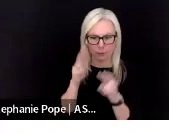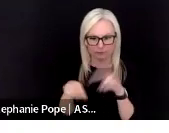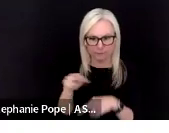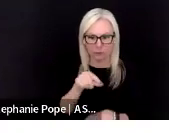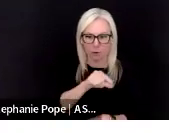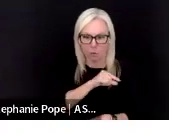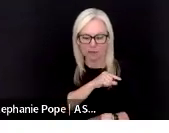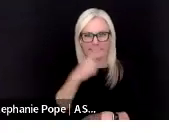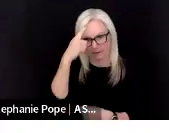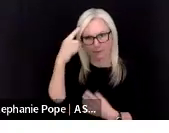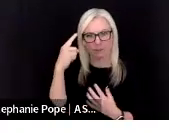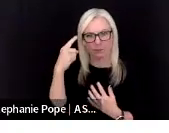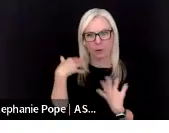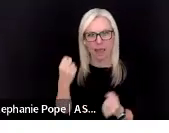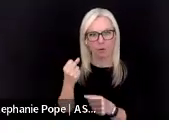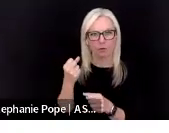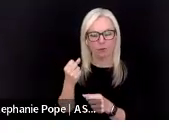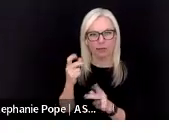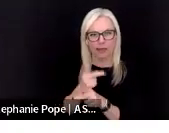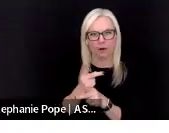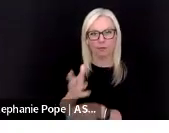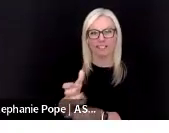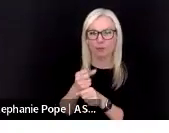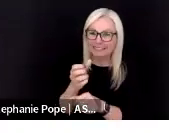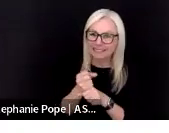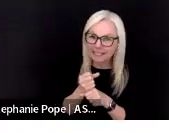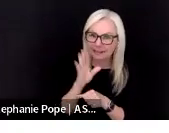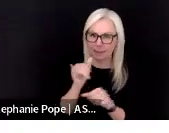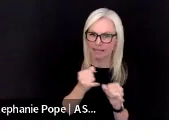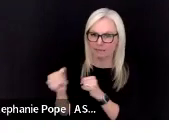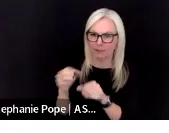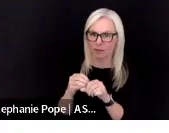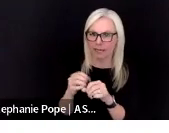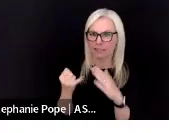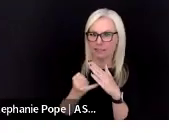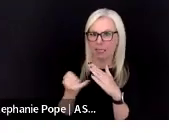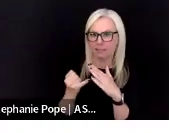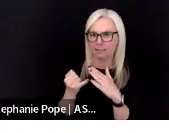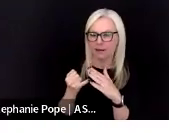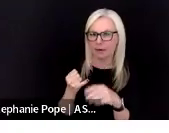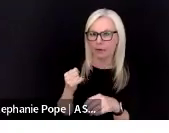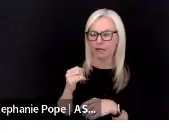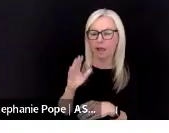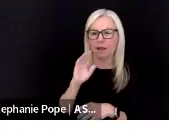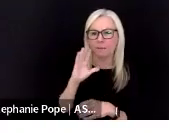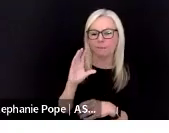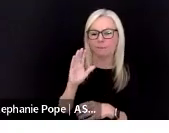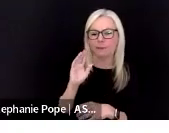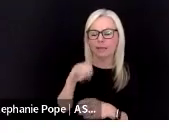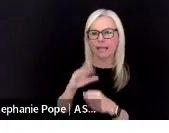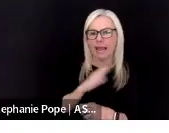mental health care that is received by individuals in solitary confinement in our state prison system. That